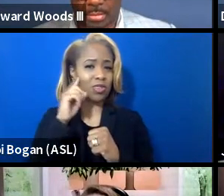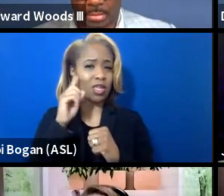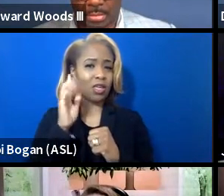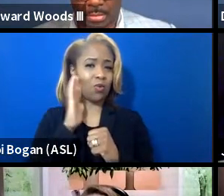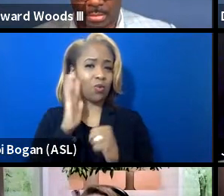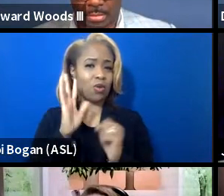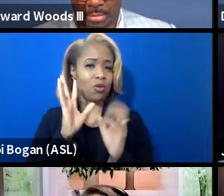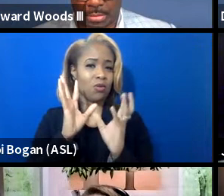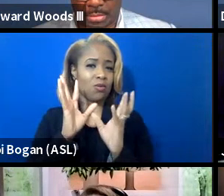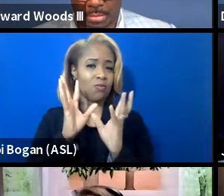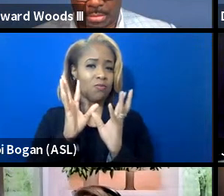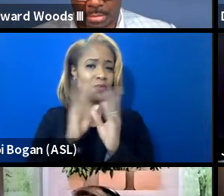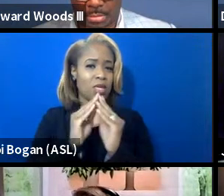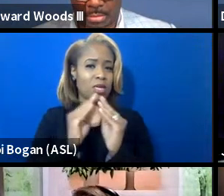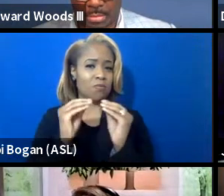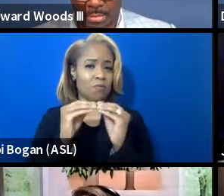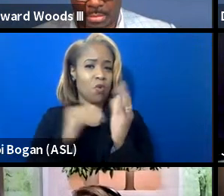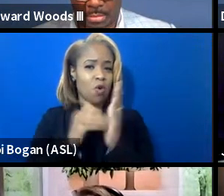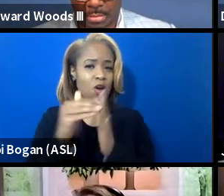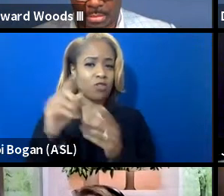we get into September.